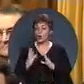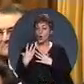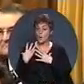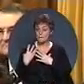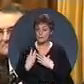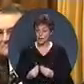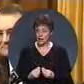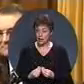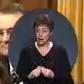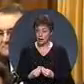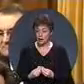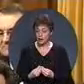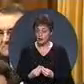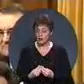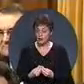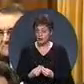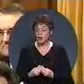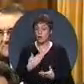there has already been